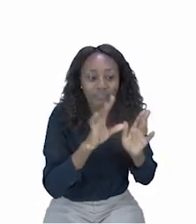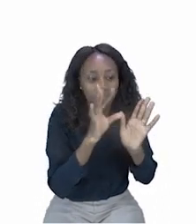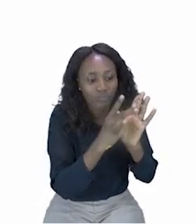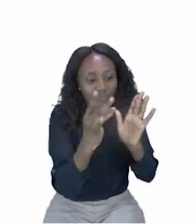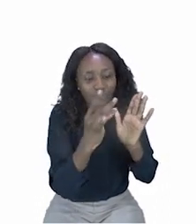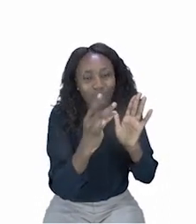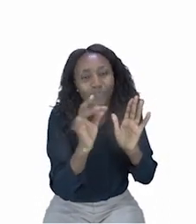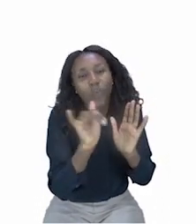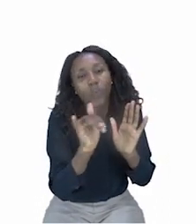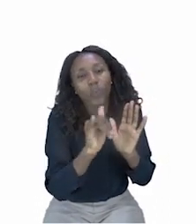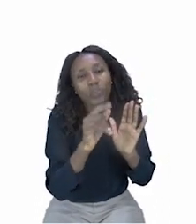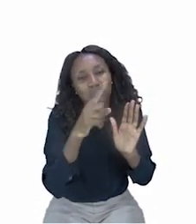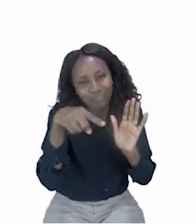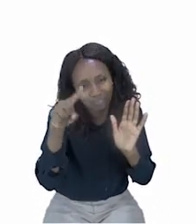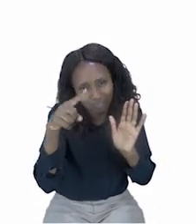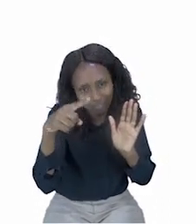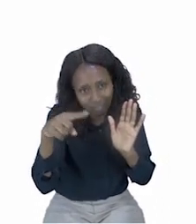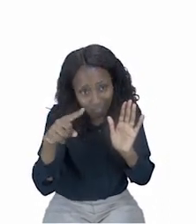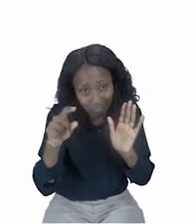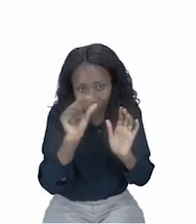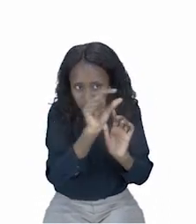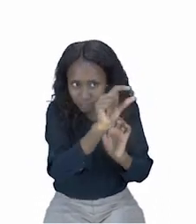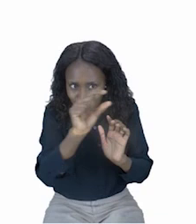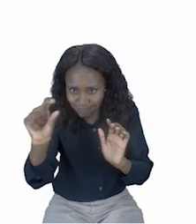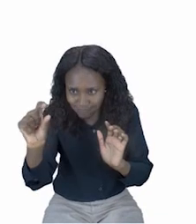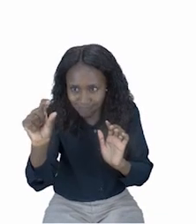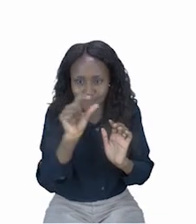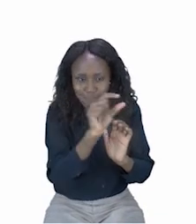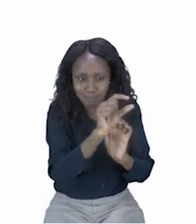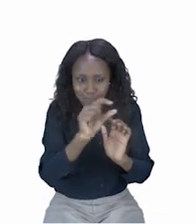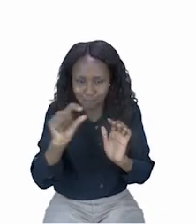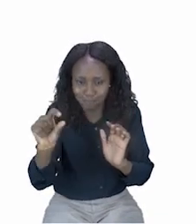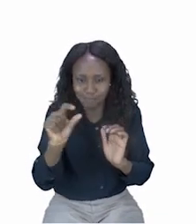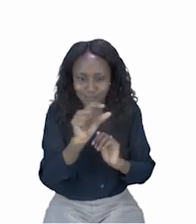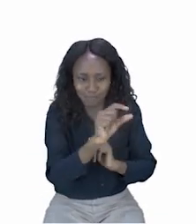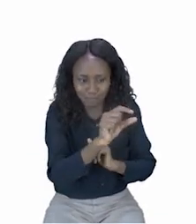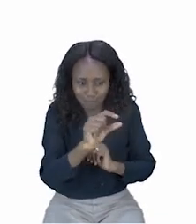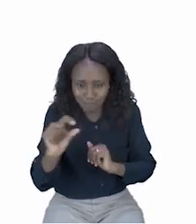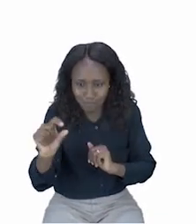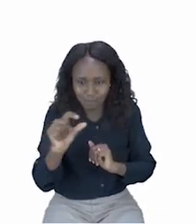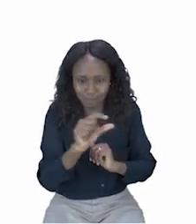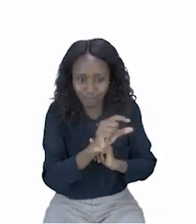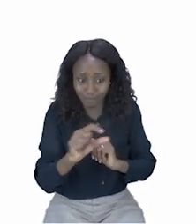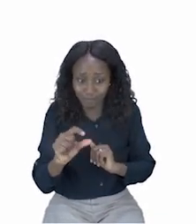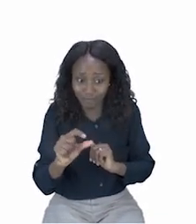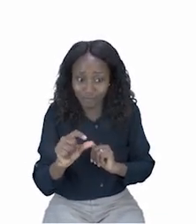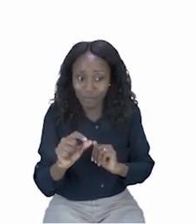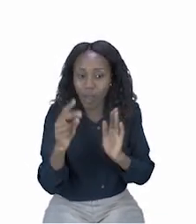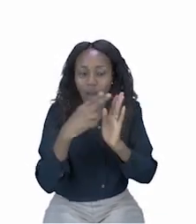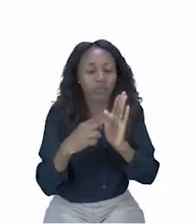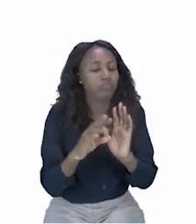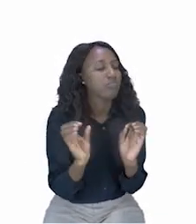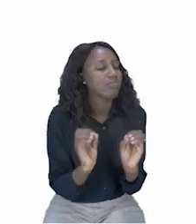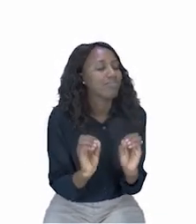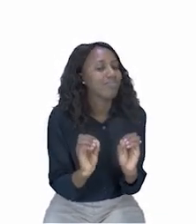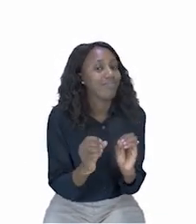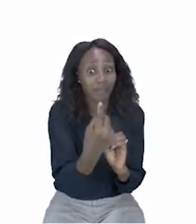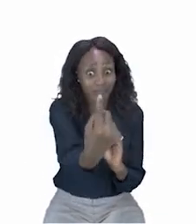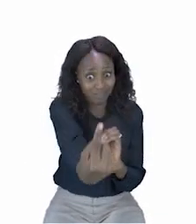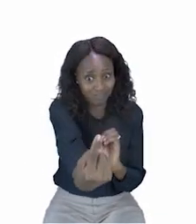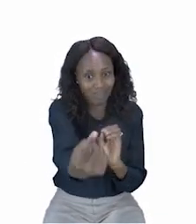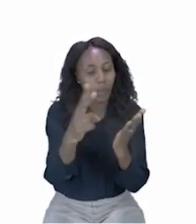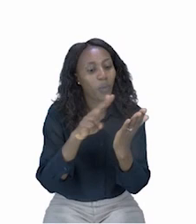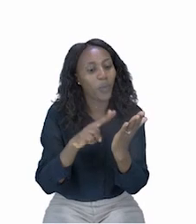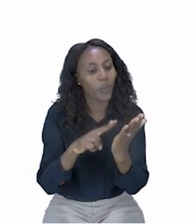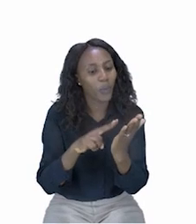fill in and complete the sentences. I am not going to read for you and I'm not going to help you